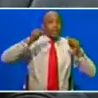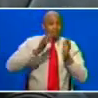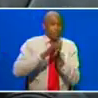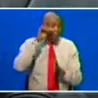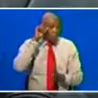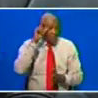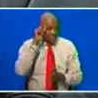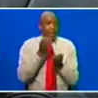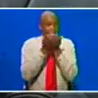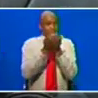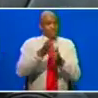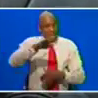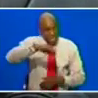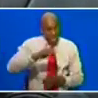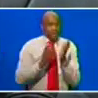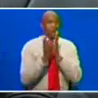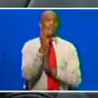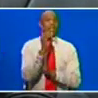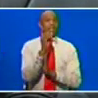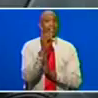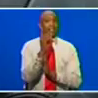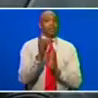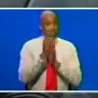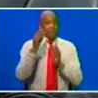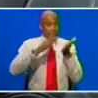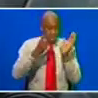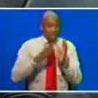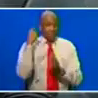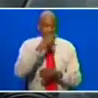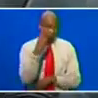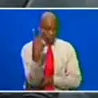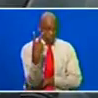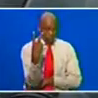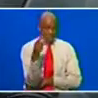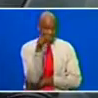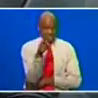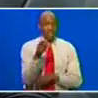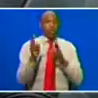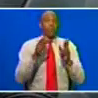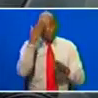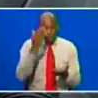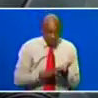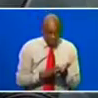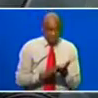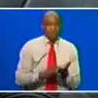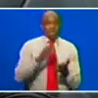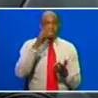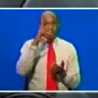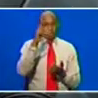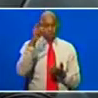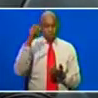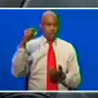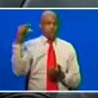Mombasa port area development project phase two. This is commonly known as the Dongo Kundu